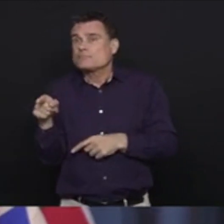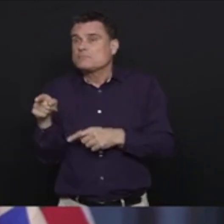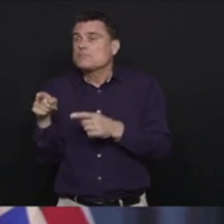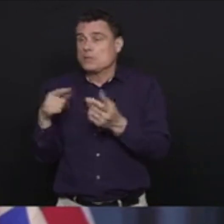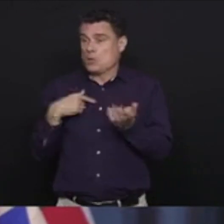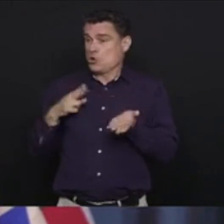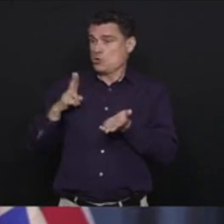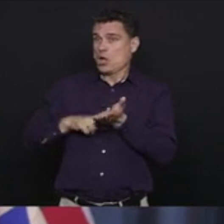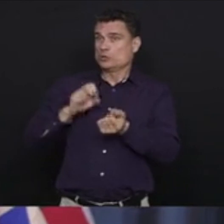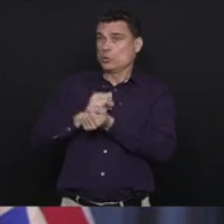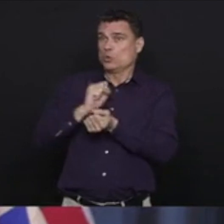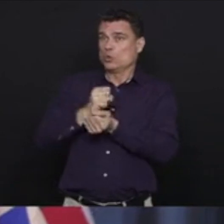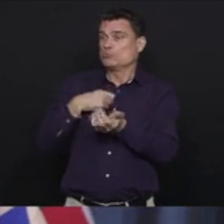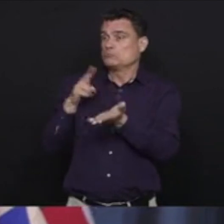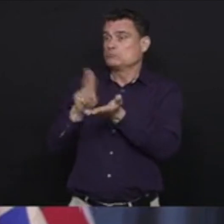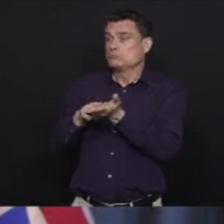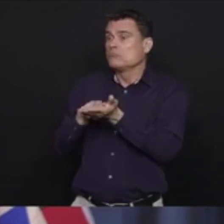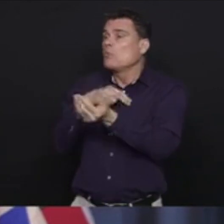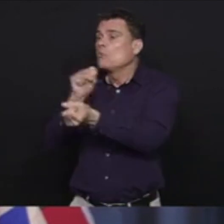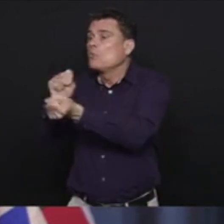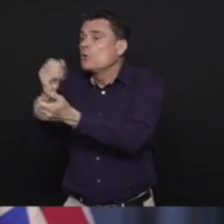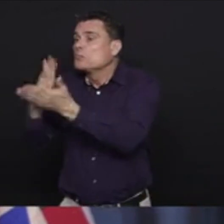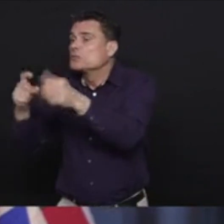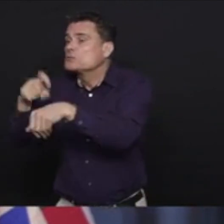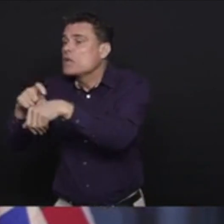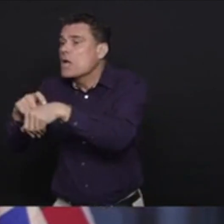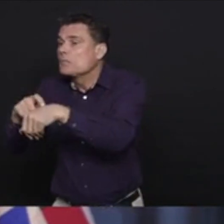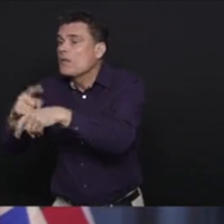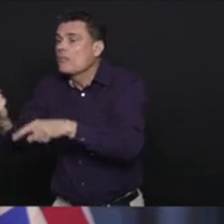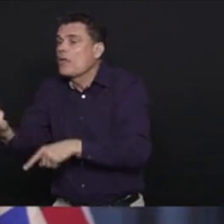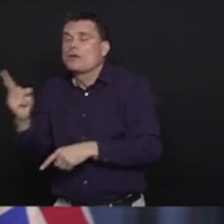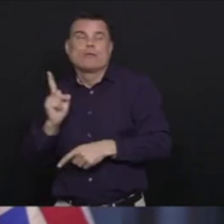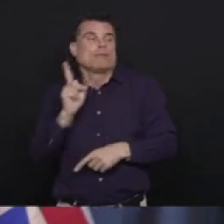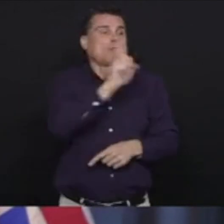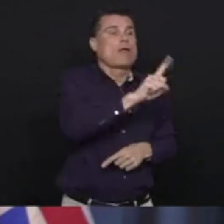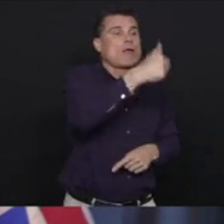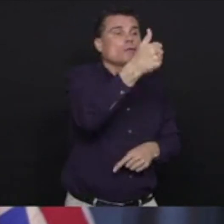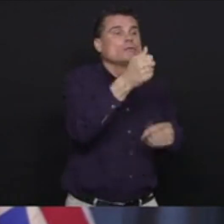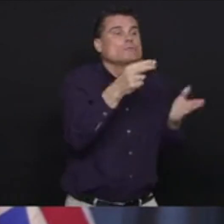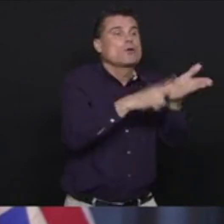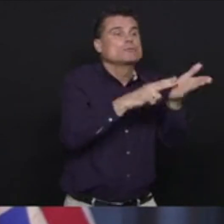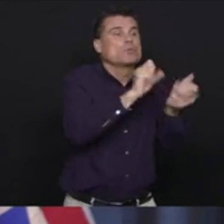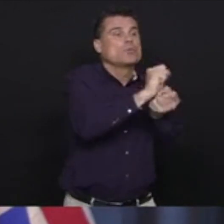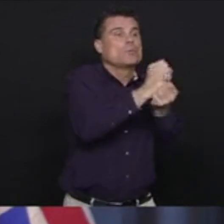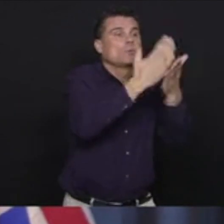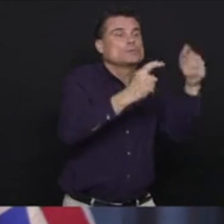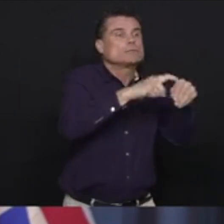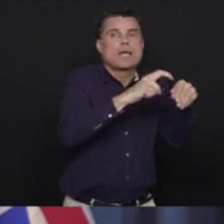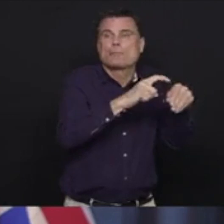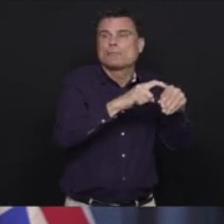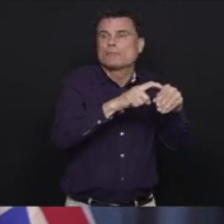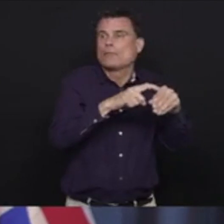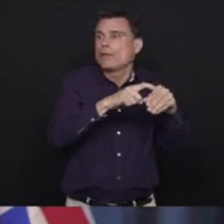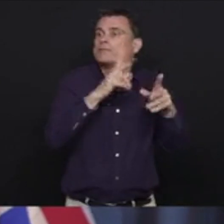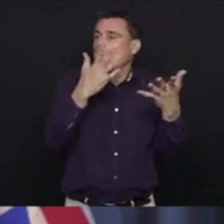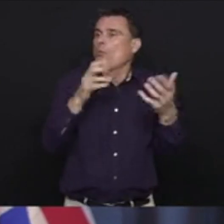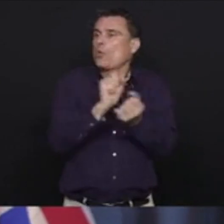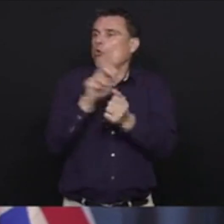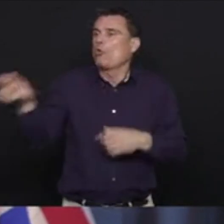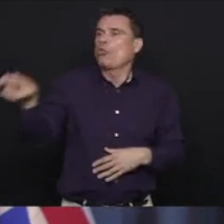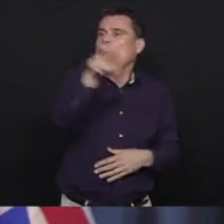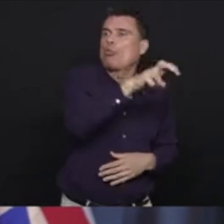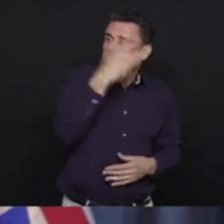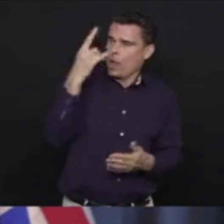province to ensure that people are able to work only at one facility, and that that is